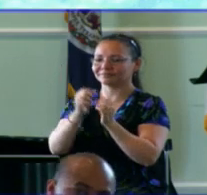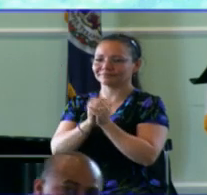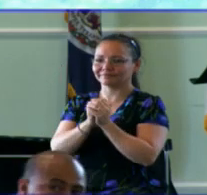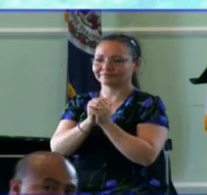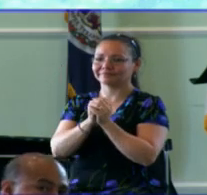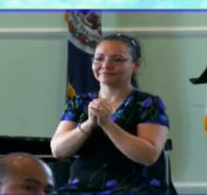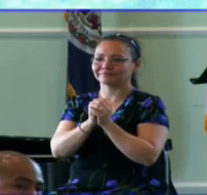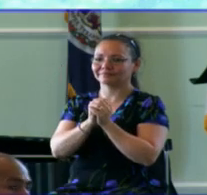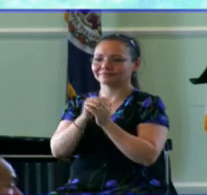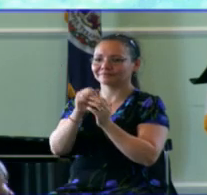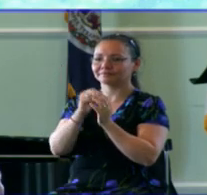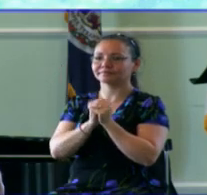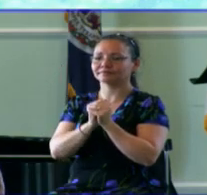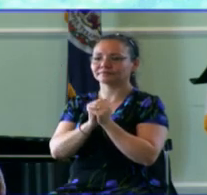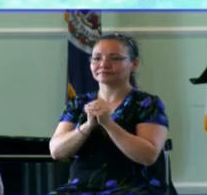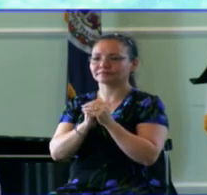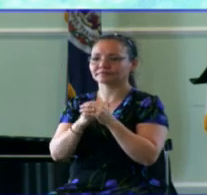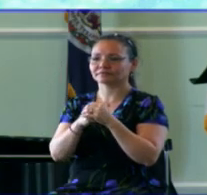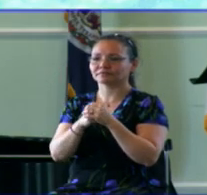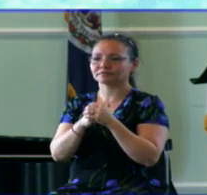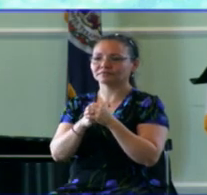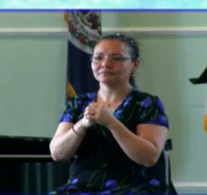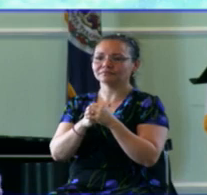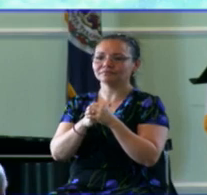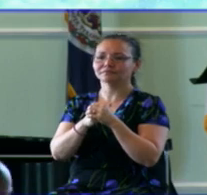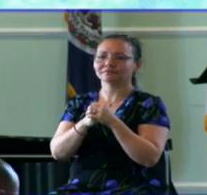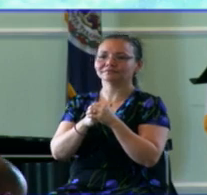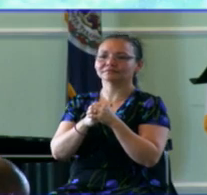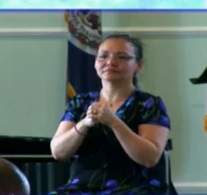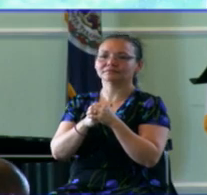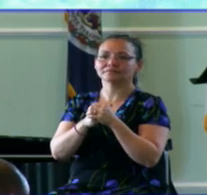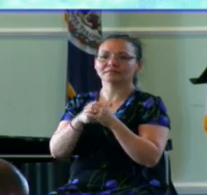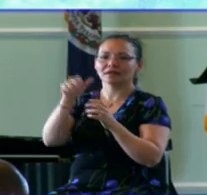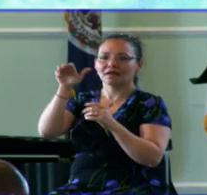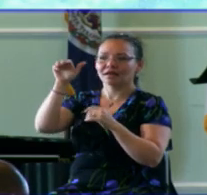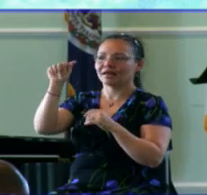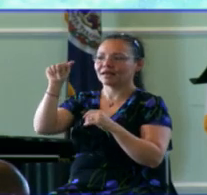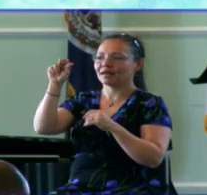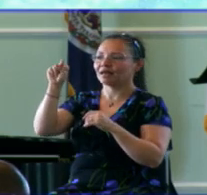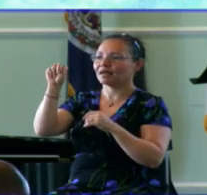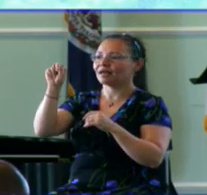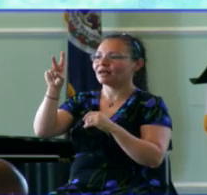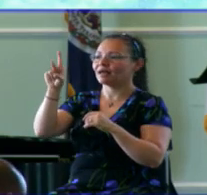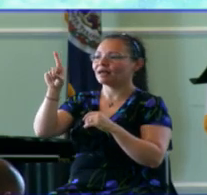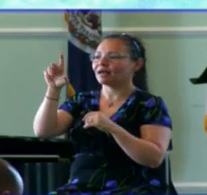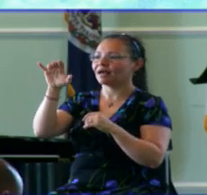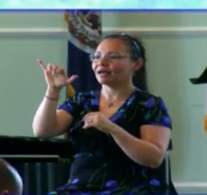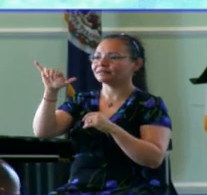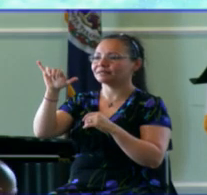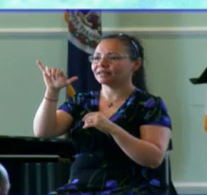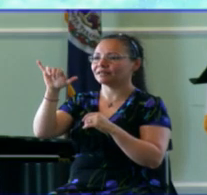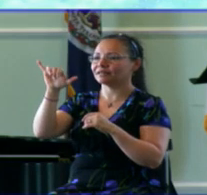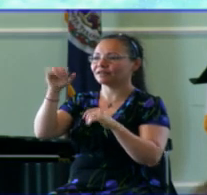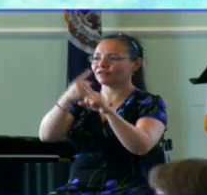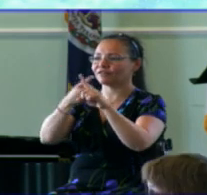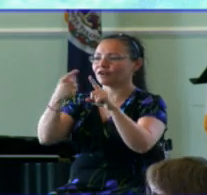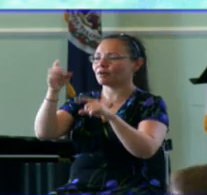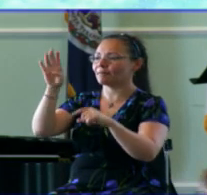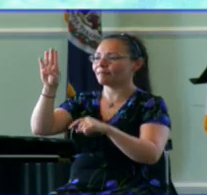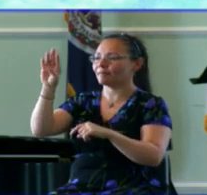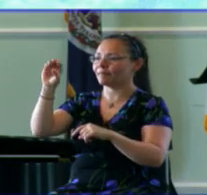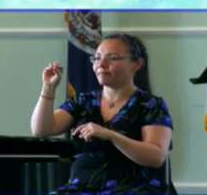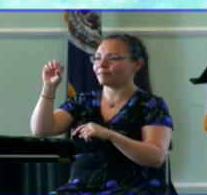to you right there. All right. And then we called for Andy from Rose from Boston,